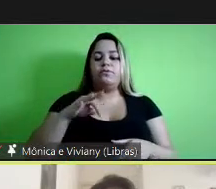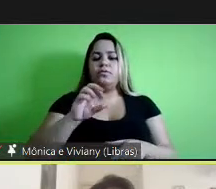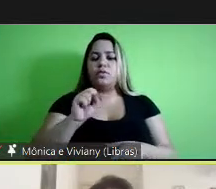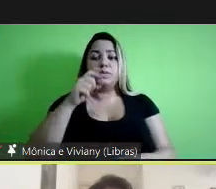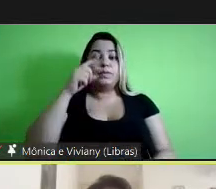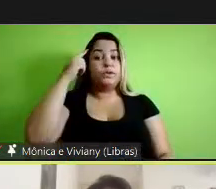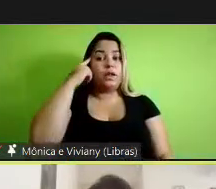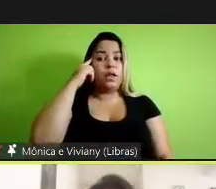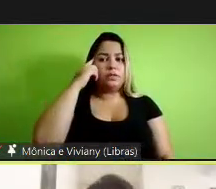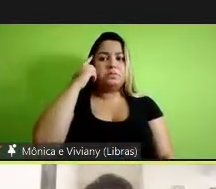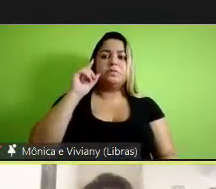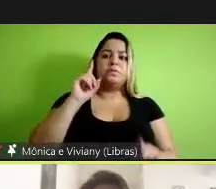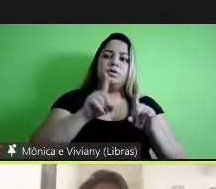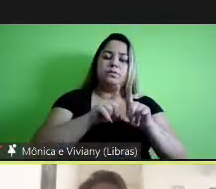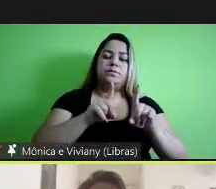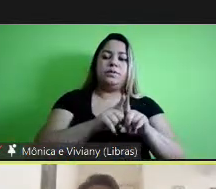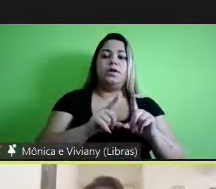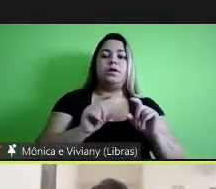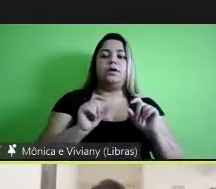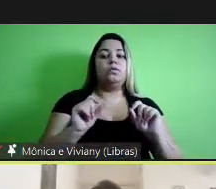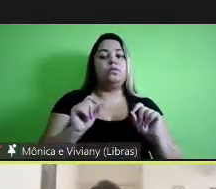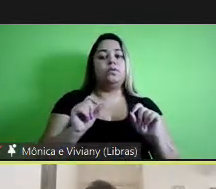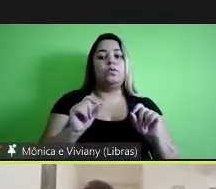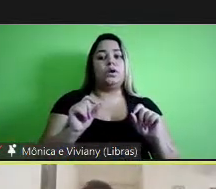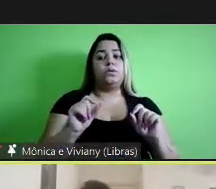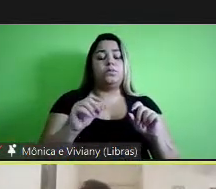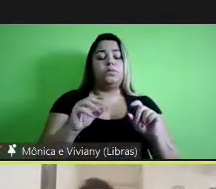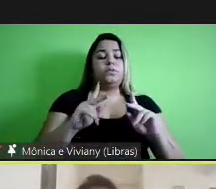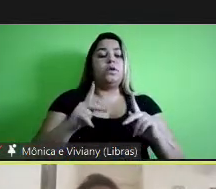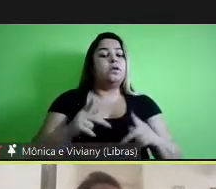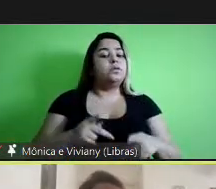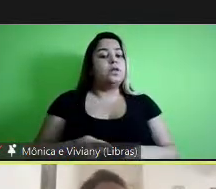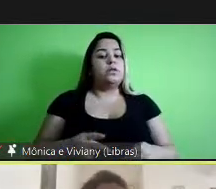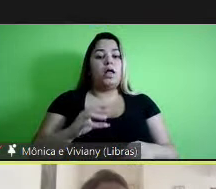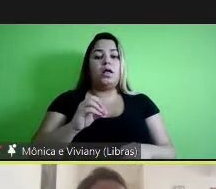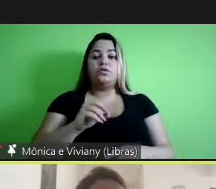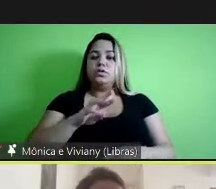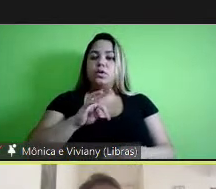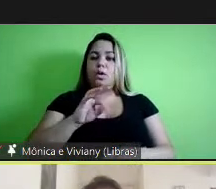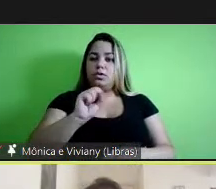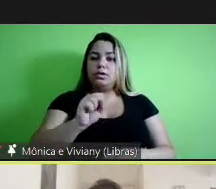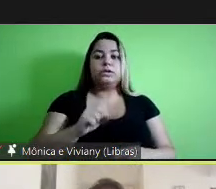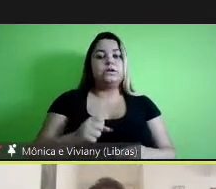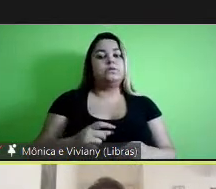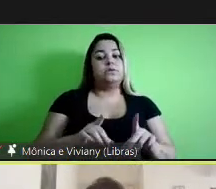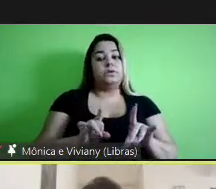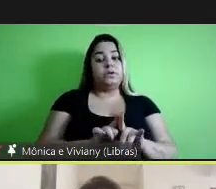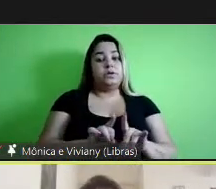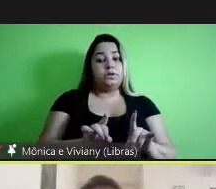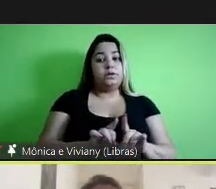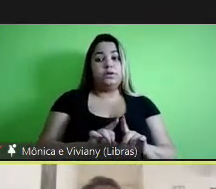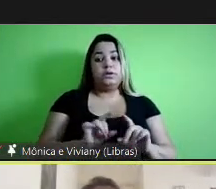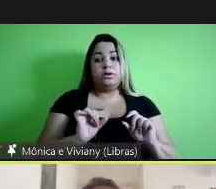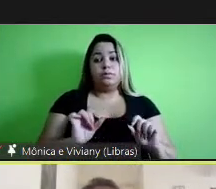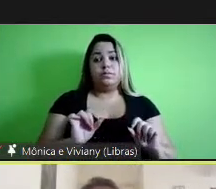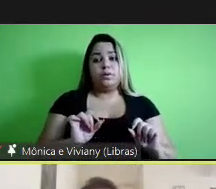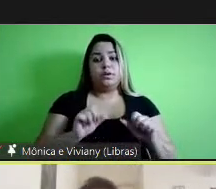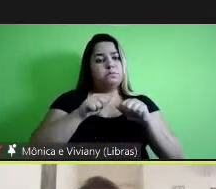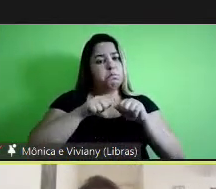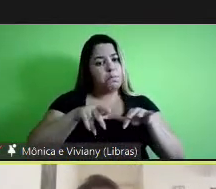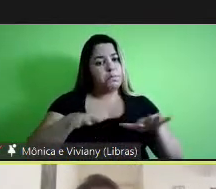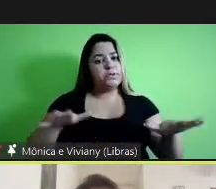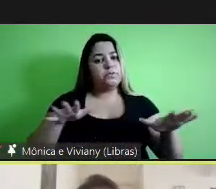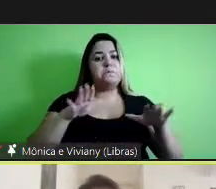pensar em trazer, e o Brasil já faz isso muito bem, a questão das hortas, por exemplo, and to think about